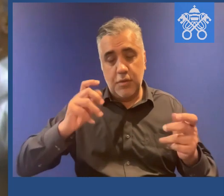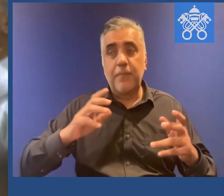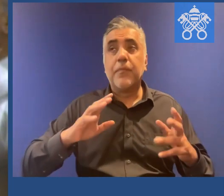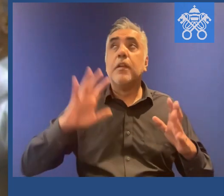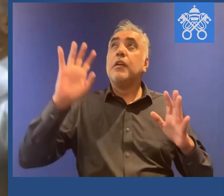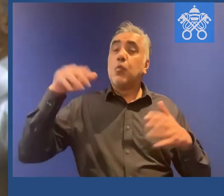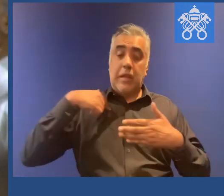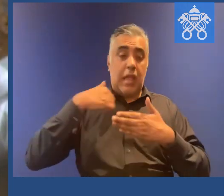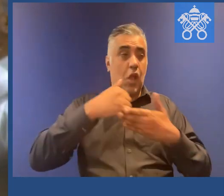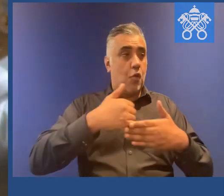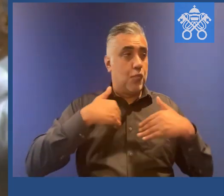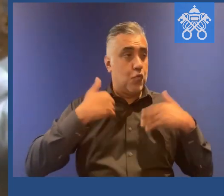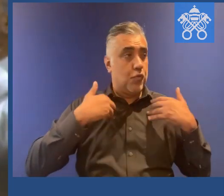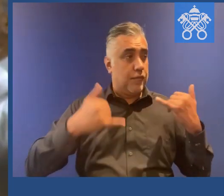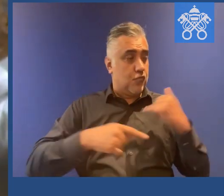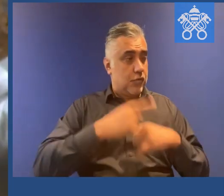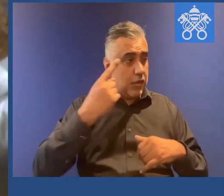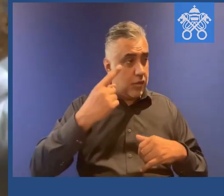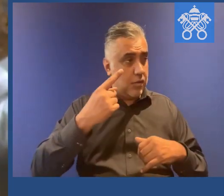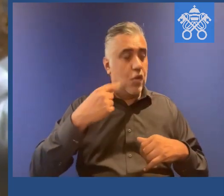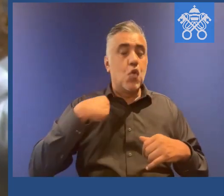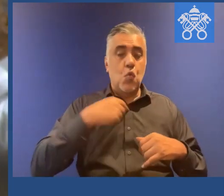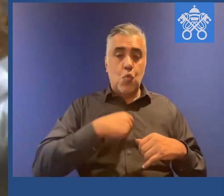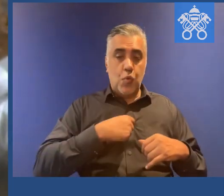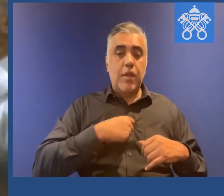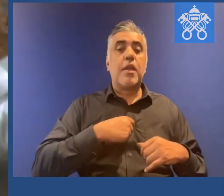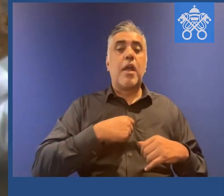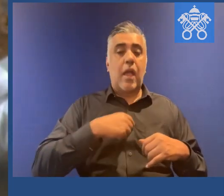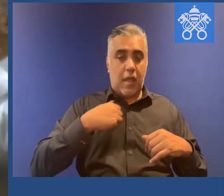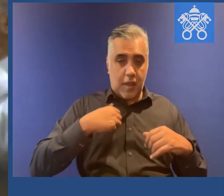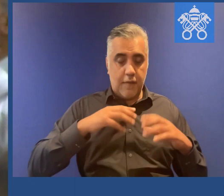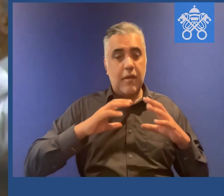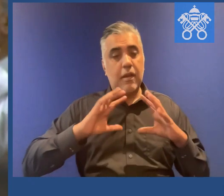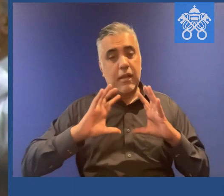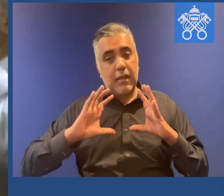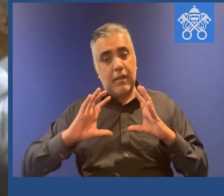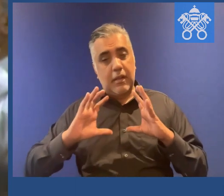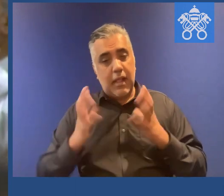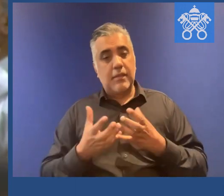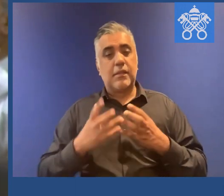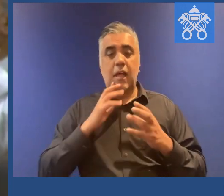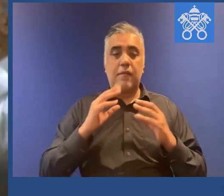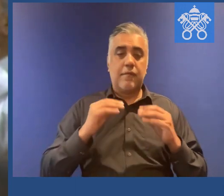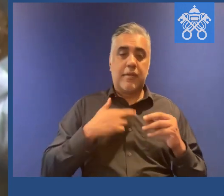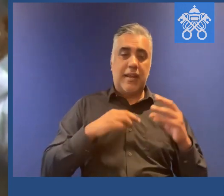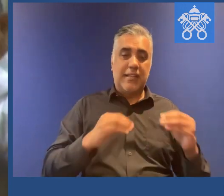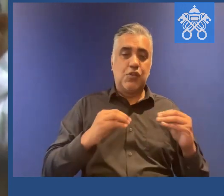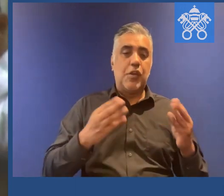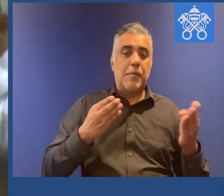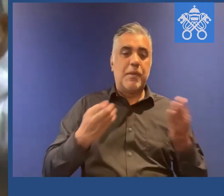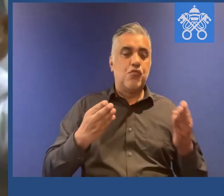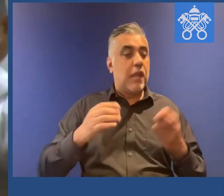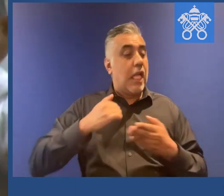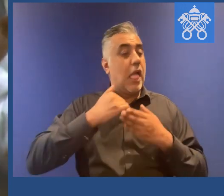To help the youth of today, we have involved ourselves in the catechetical ministry, helping